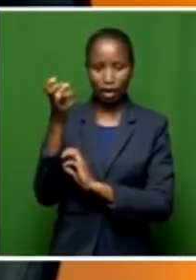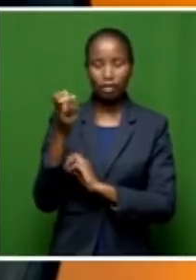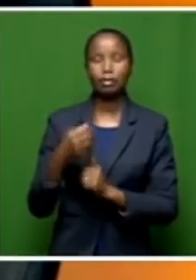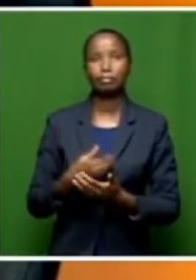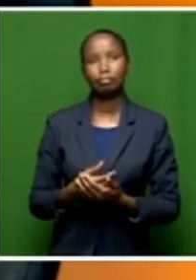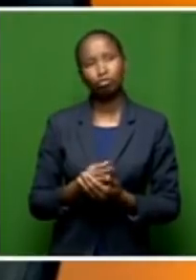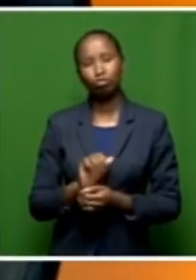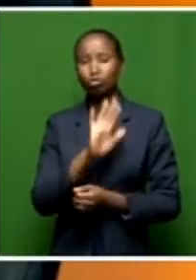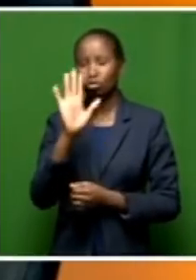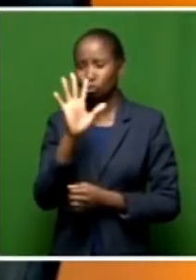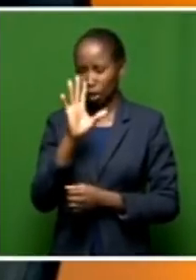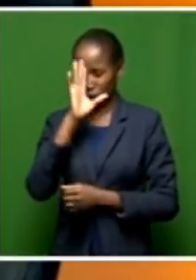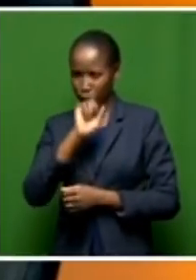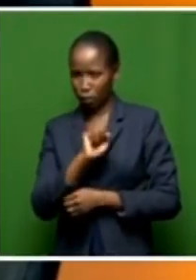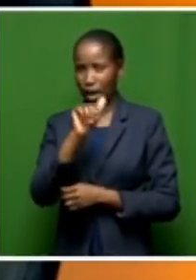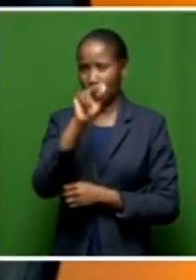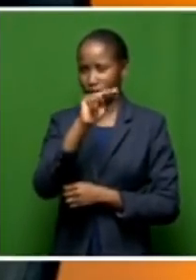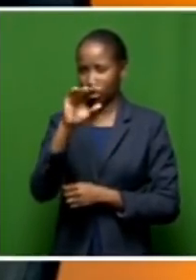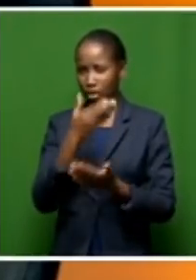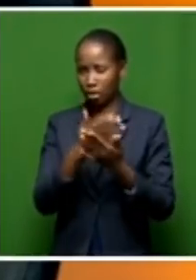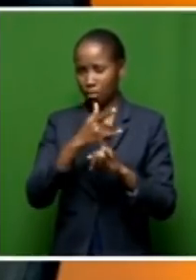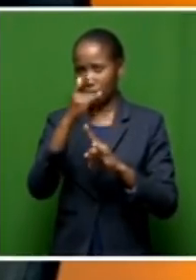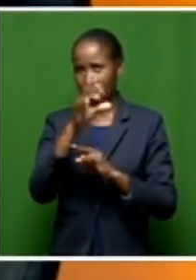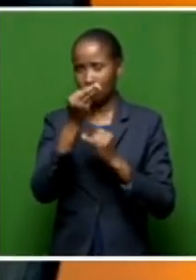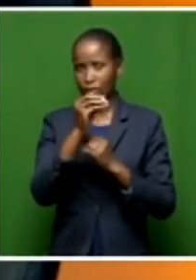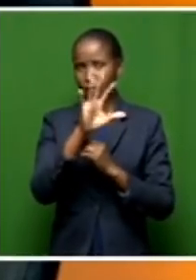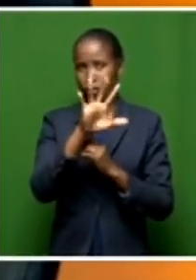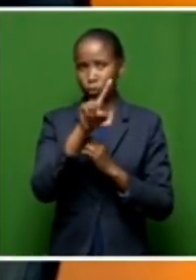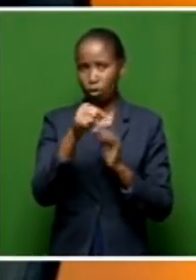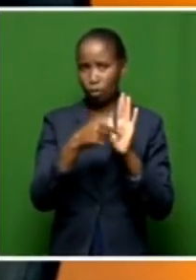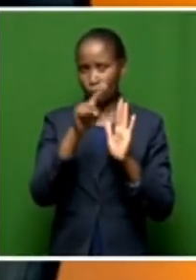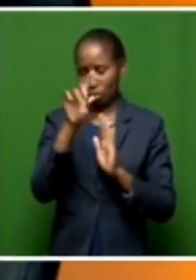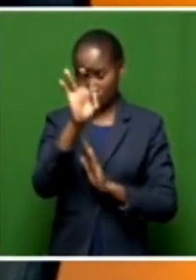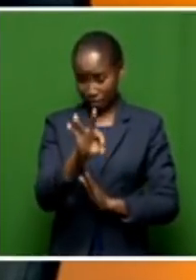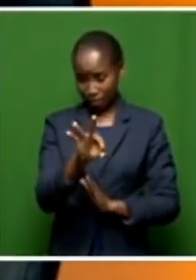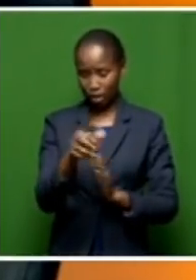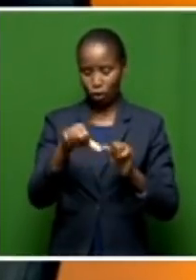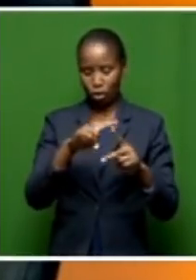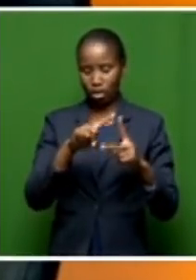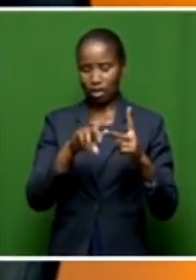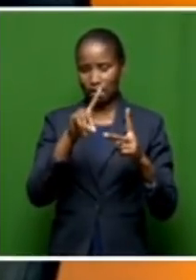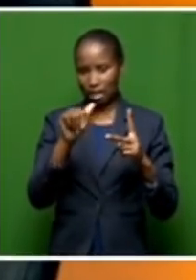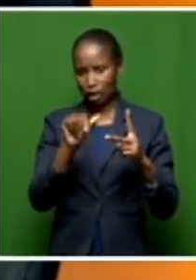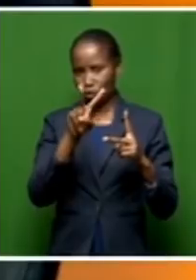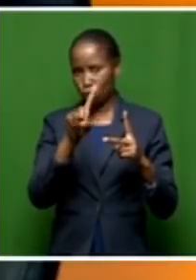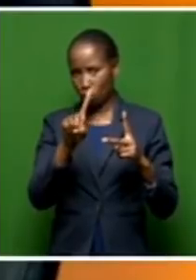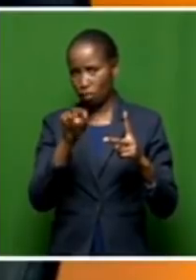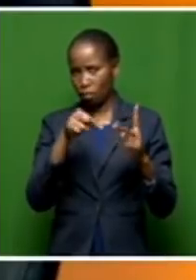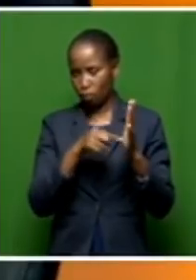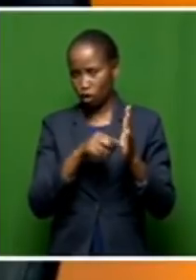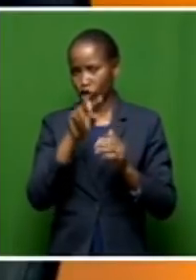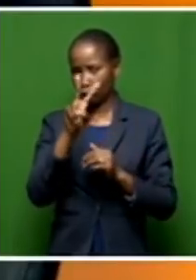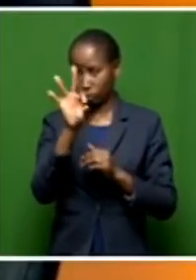be 51.1%, the DA to be 21.2%, the EFF to